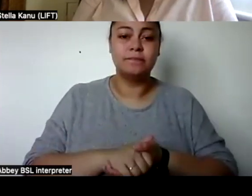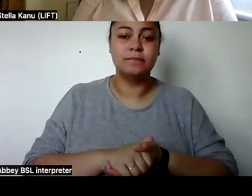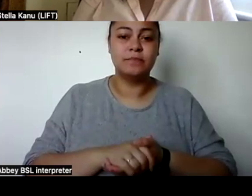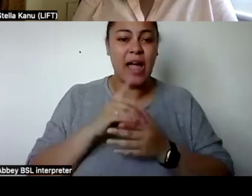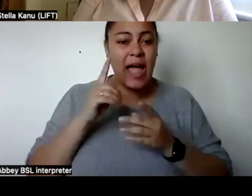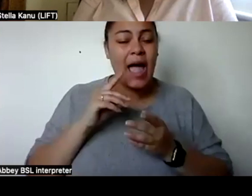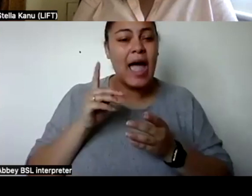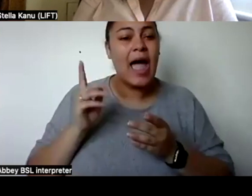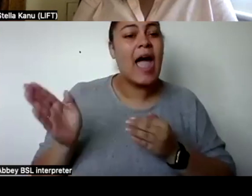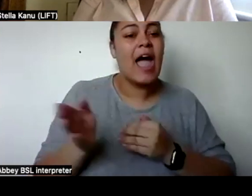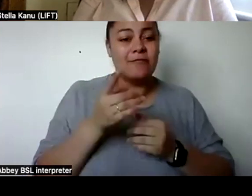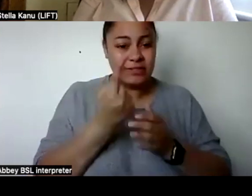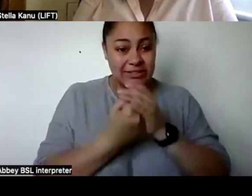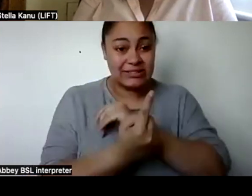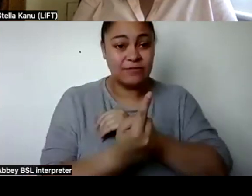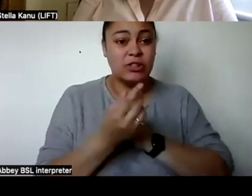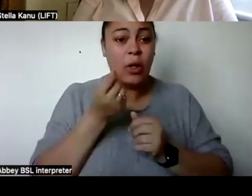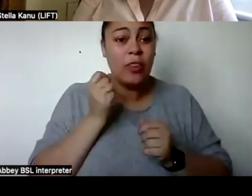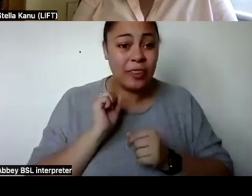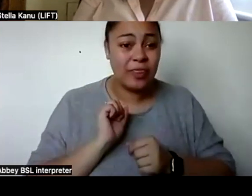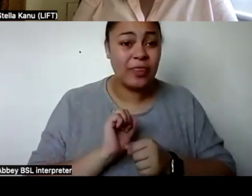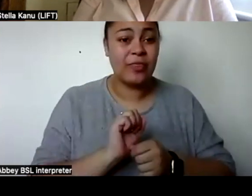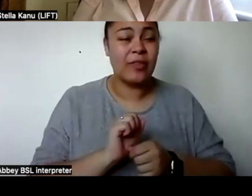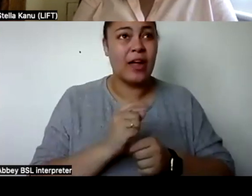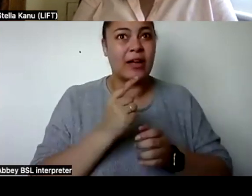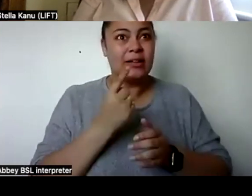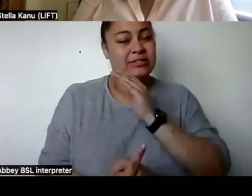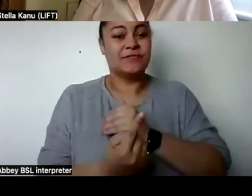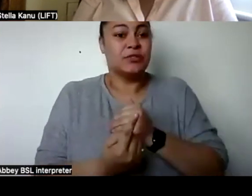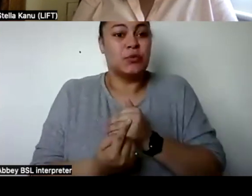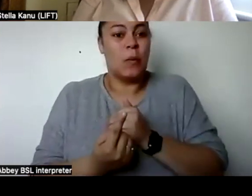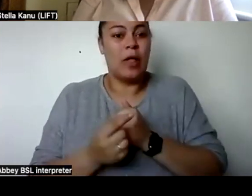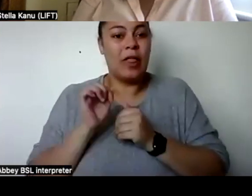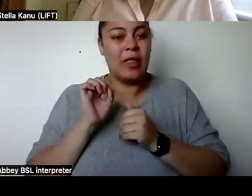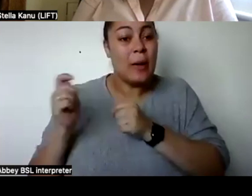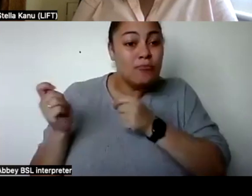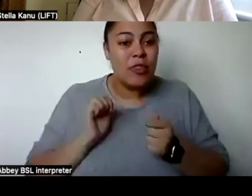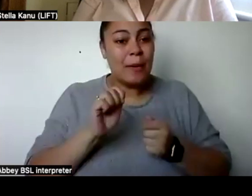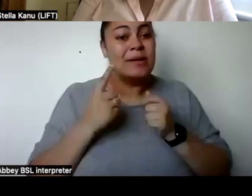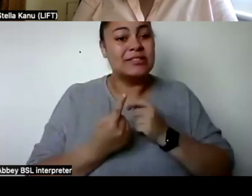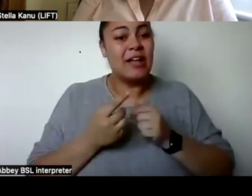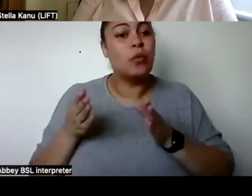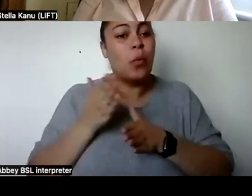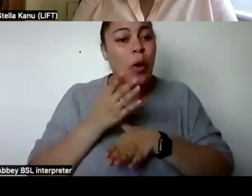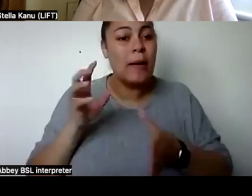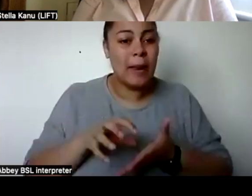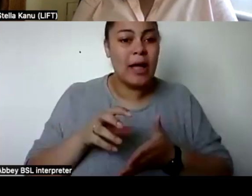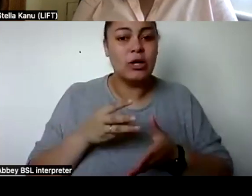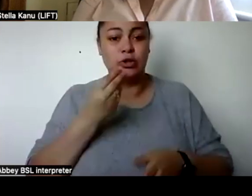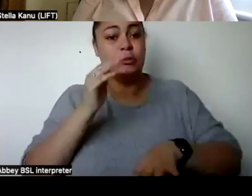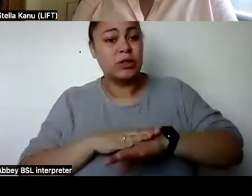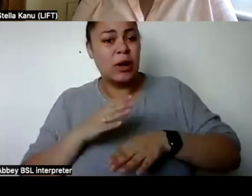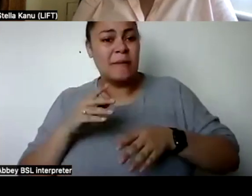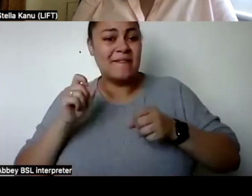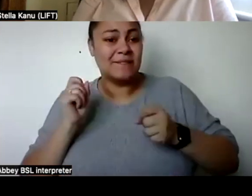is a whole person and they bring all of their self into their workplace. So this may mean that at times things are faster or